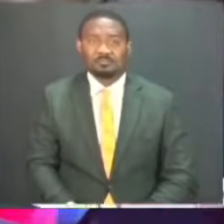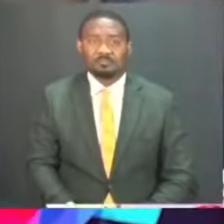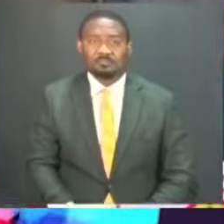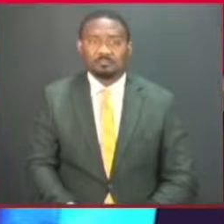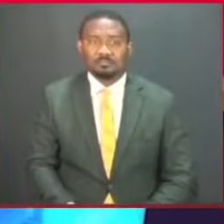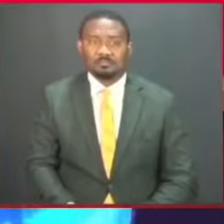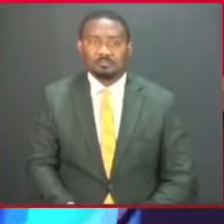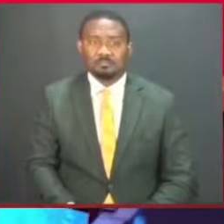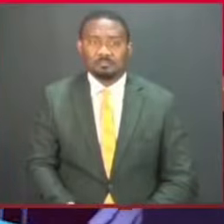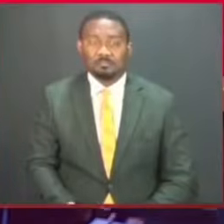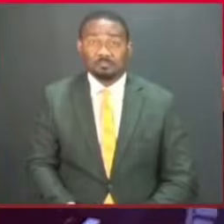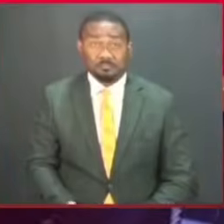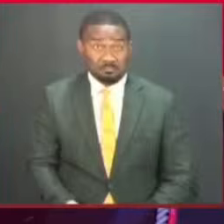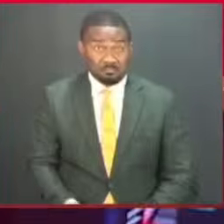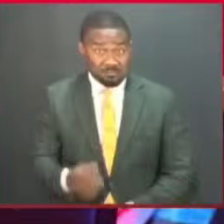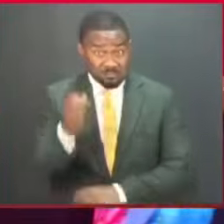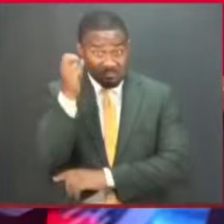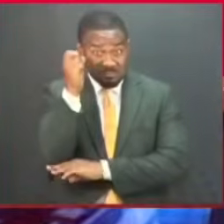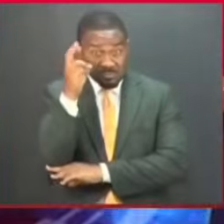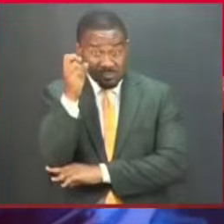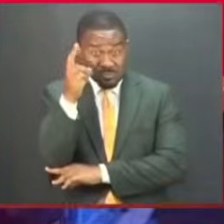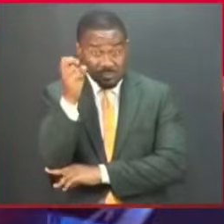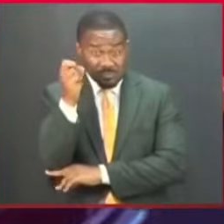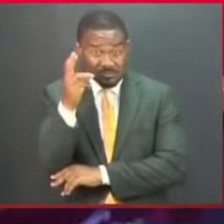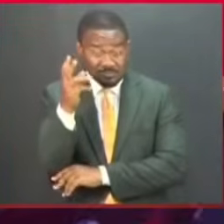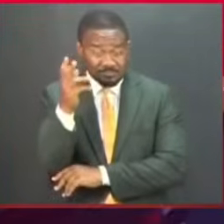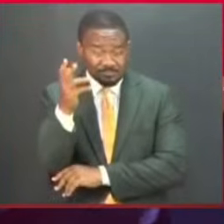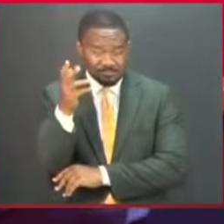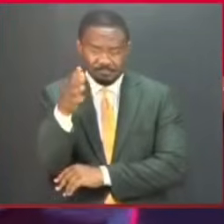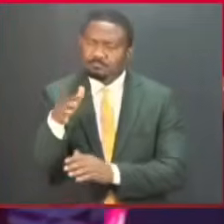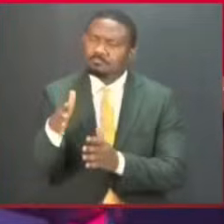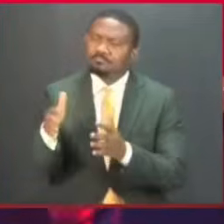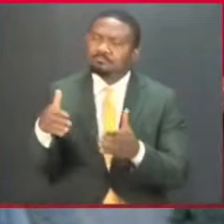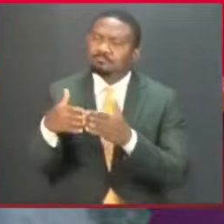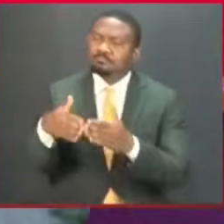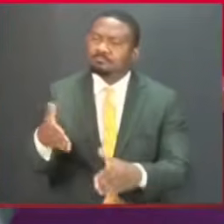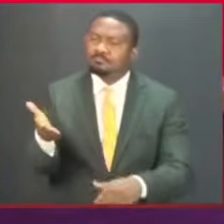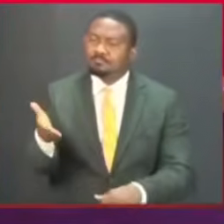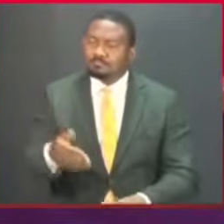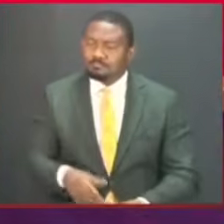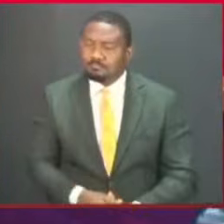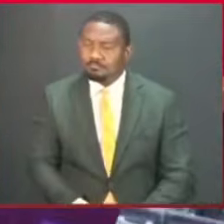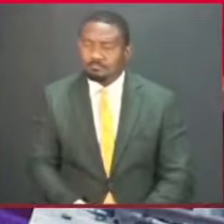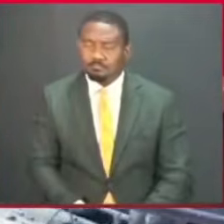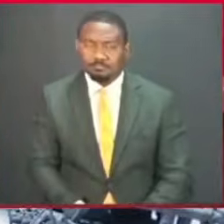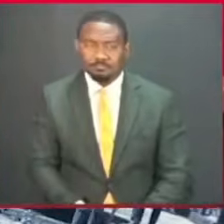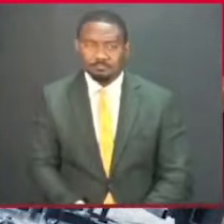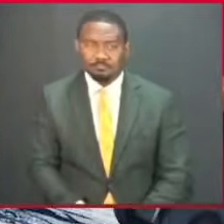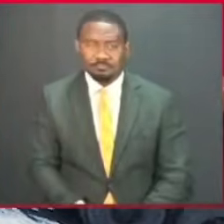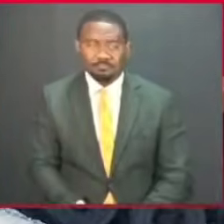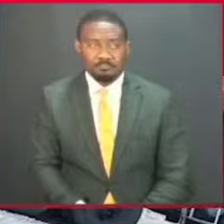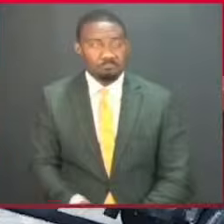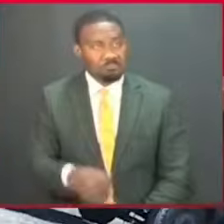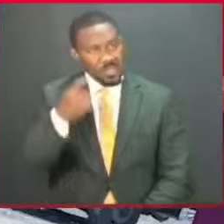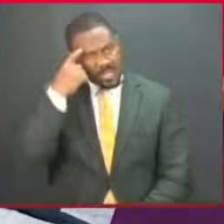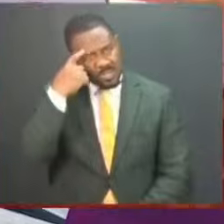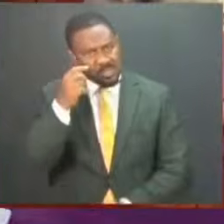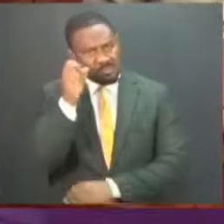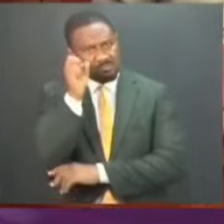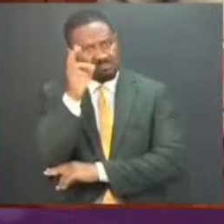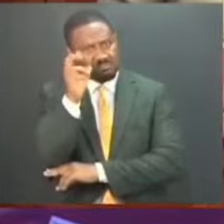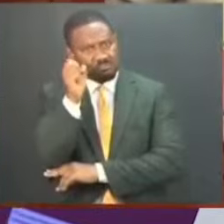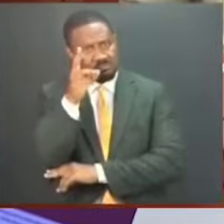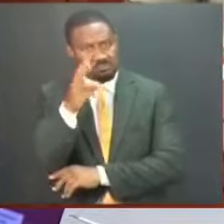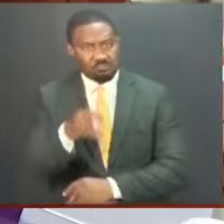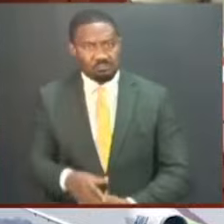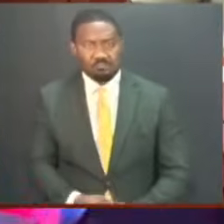You prefer 12 noon? Yes, Majority Leader, yes. Yeah, Mr. Speaker, I think 12 noon should do. 12 noon